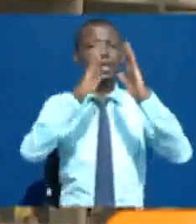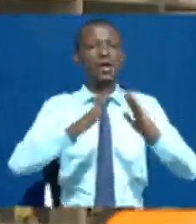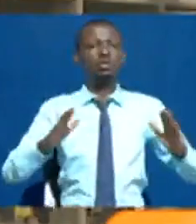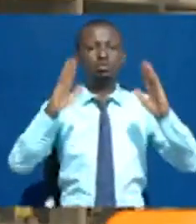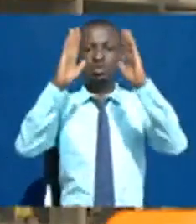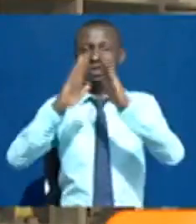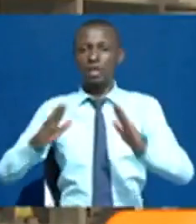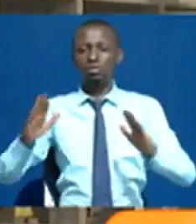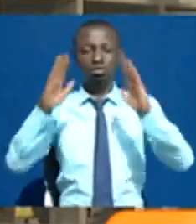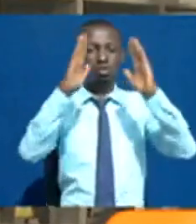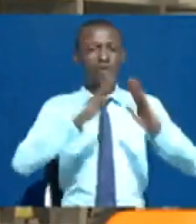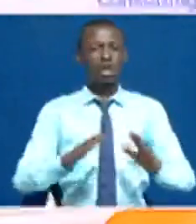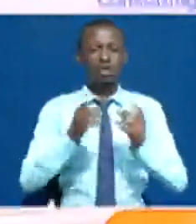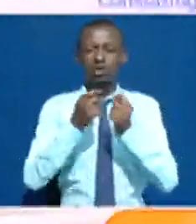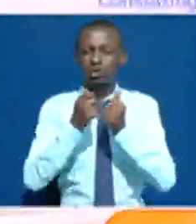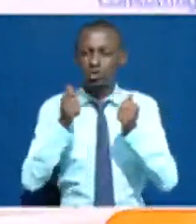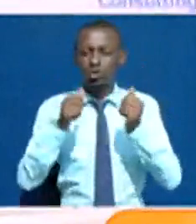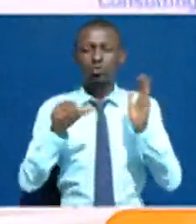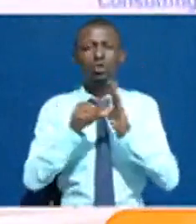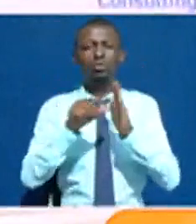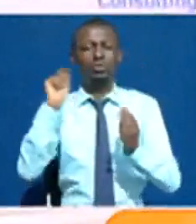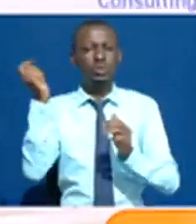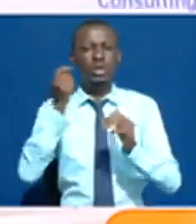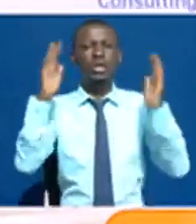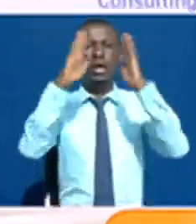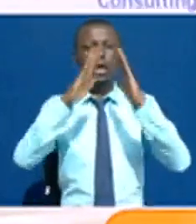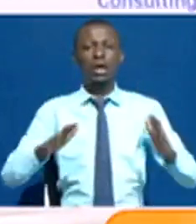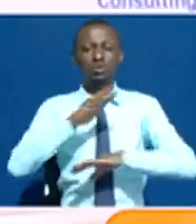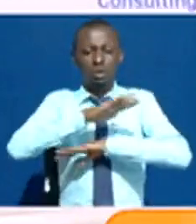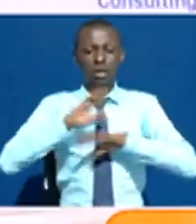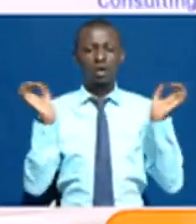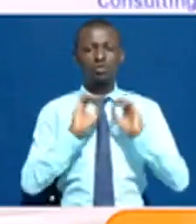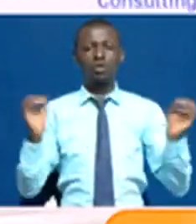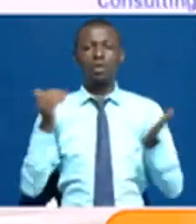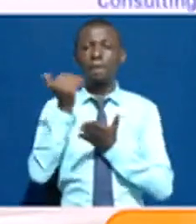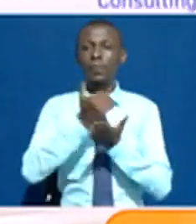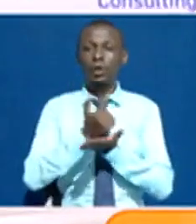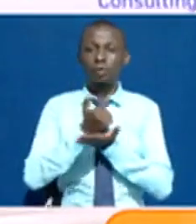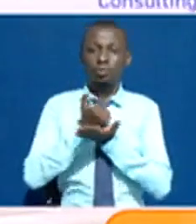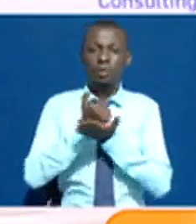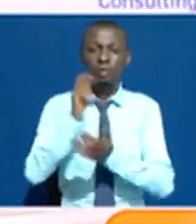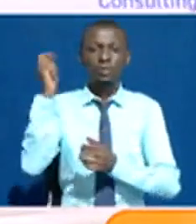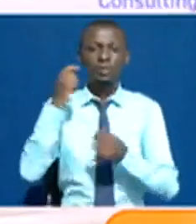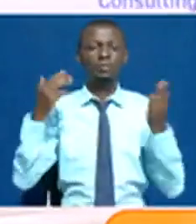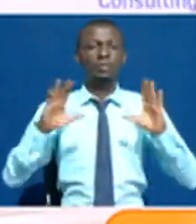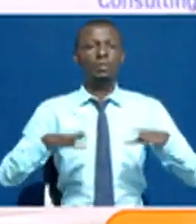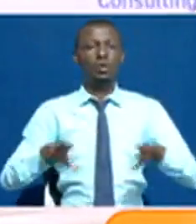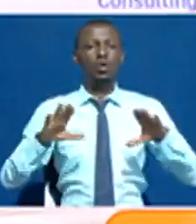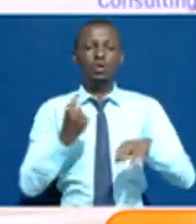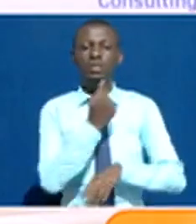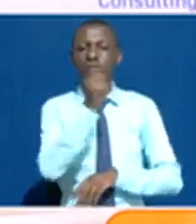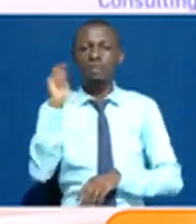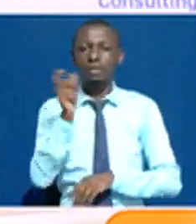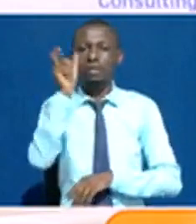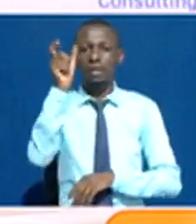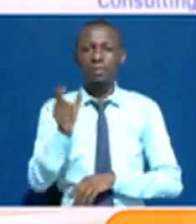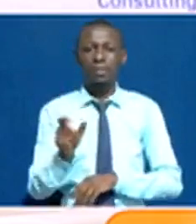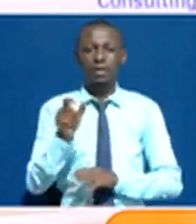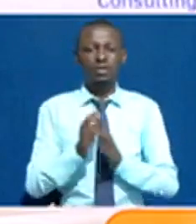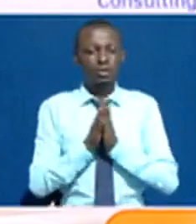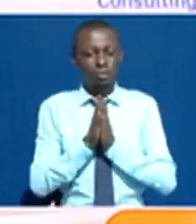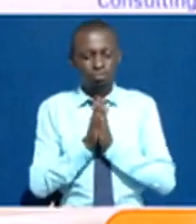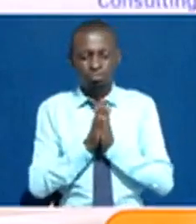alleviate Kenya's housing shortage. That program would dignify the people of Kenya. It is the desire of every Kenyan